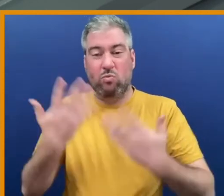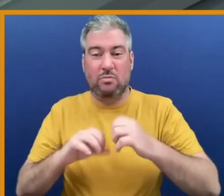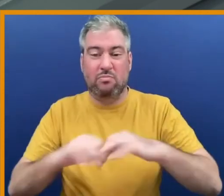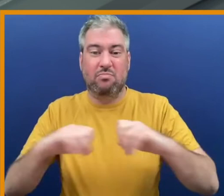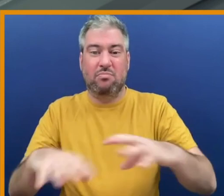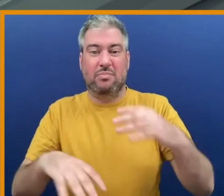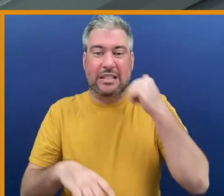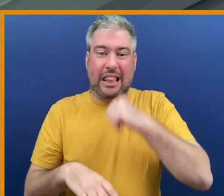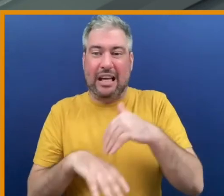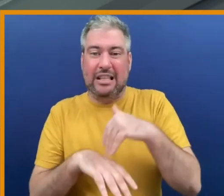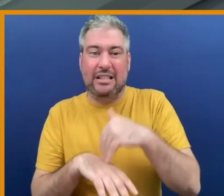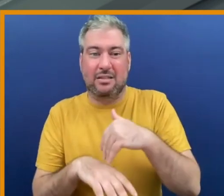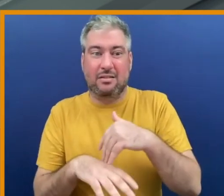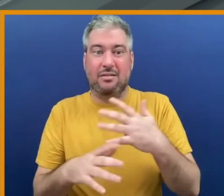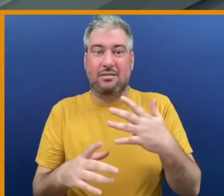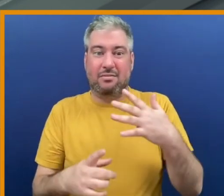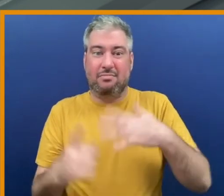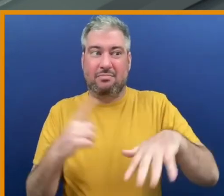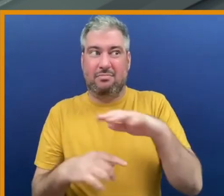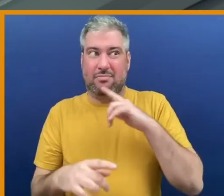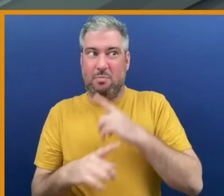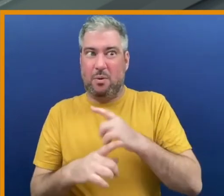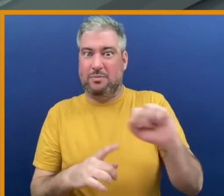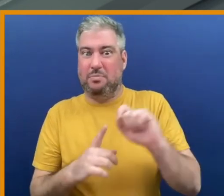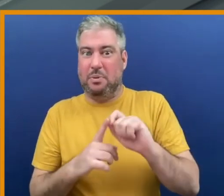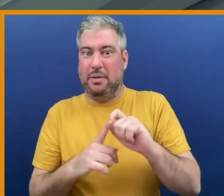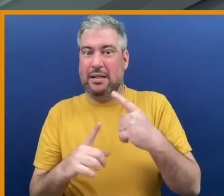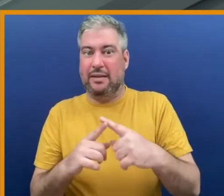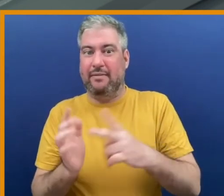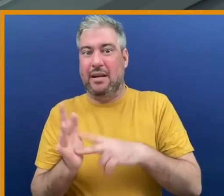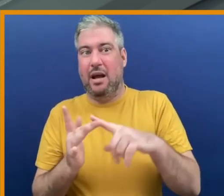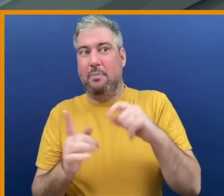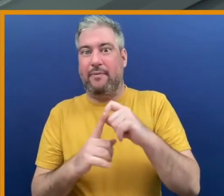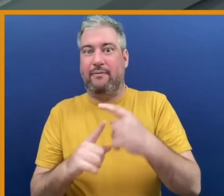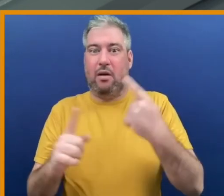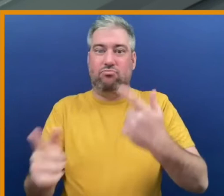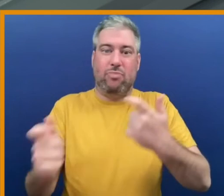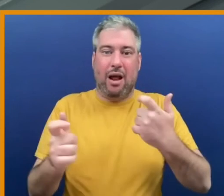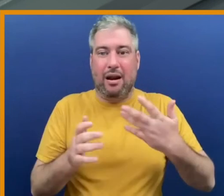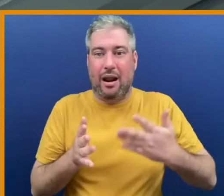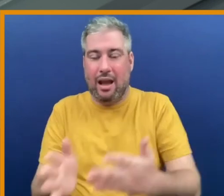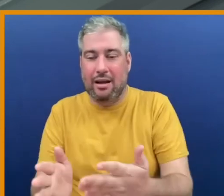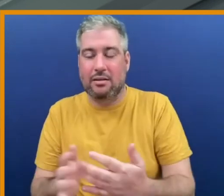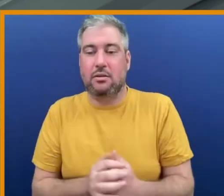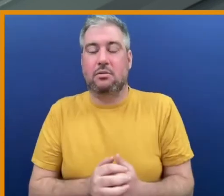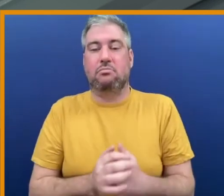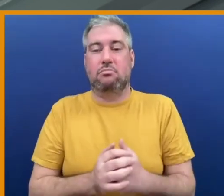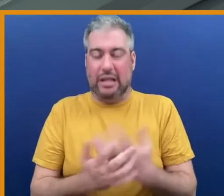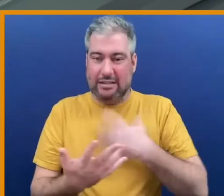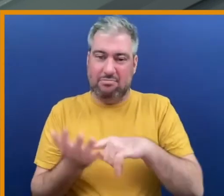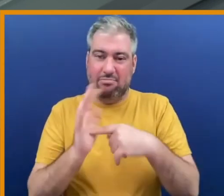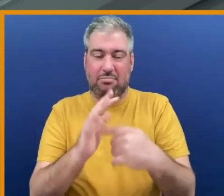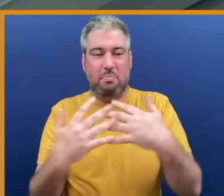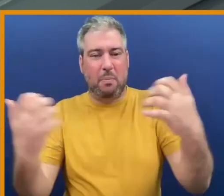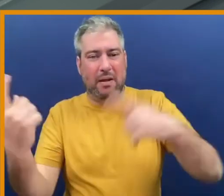lane. So we need to show the public that the Lib Dems are ahead of the story as a constructive group of politicians looking to solve